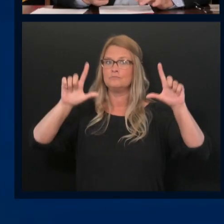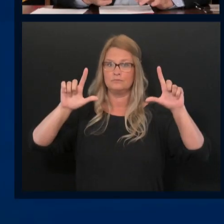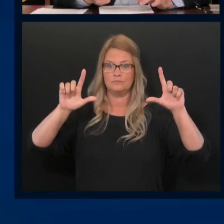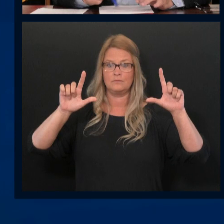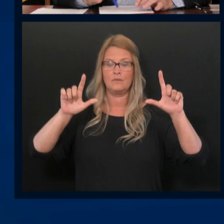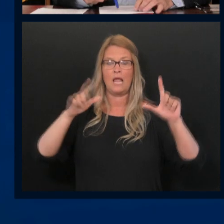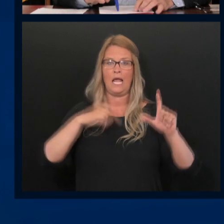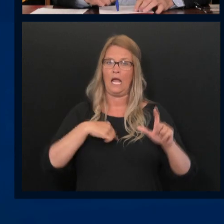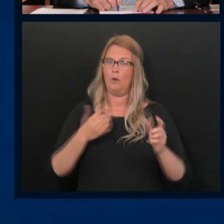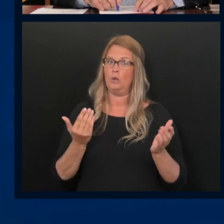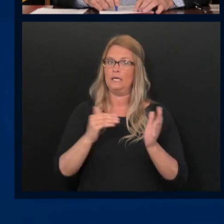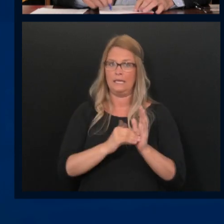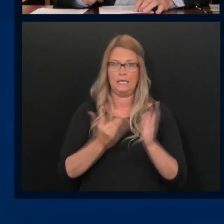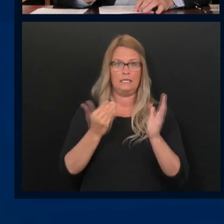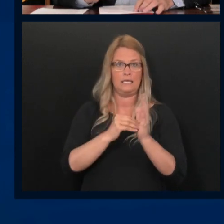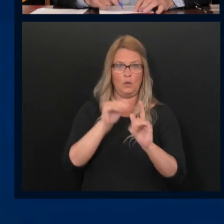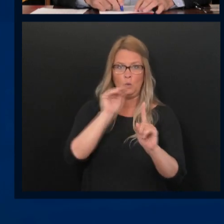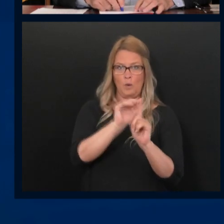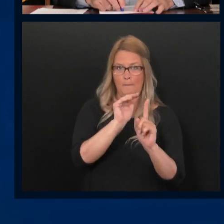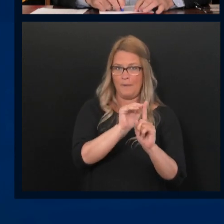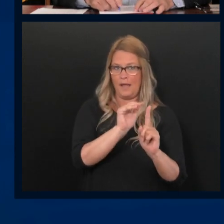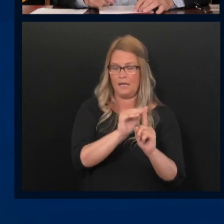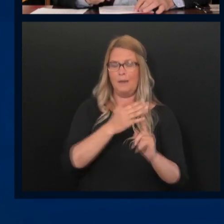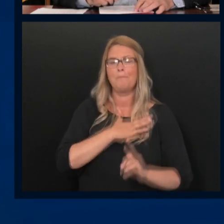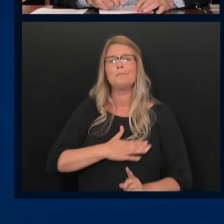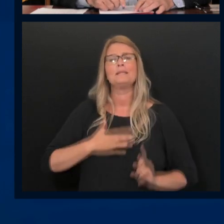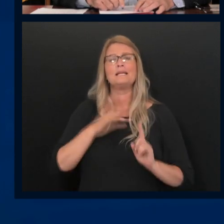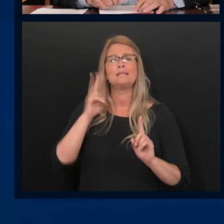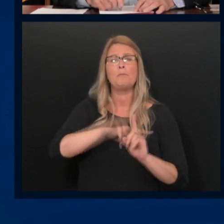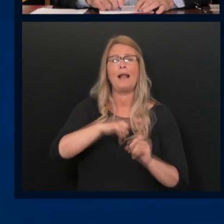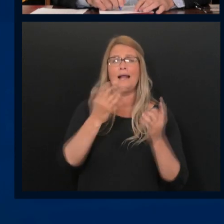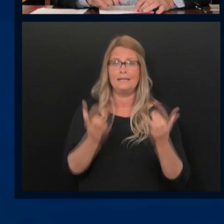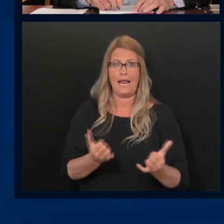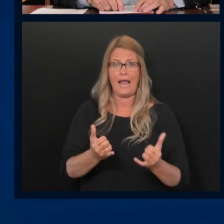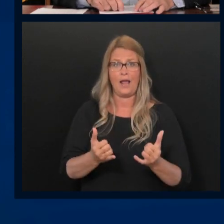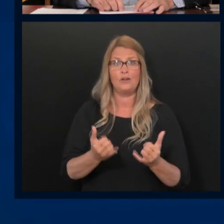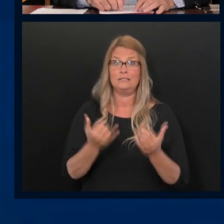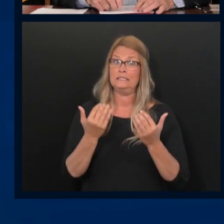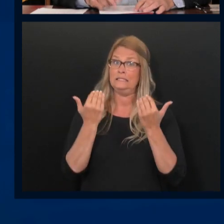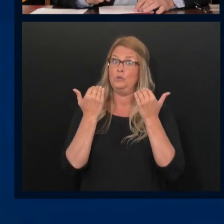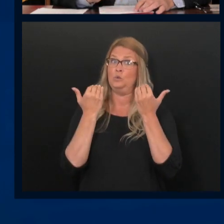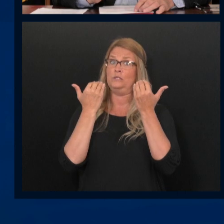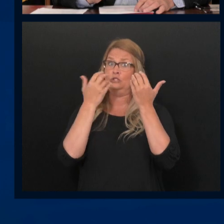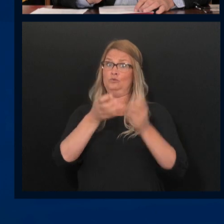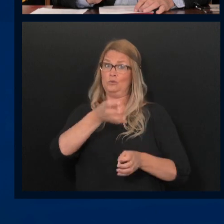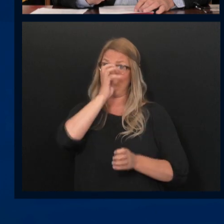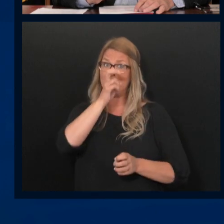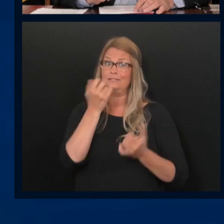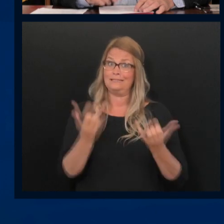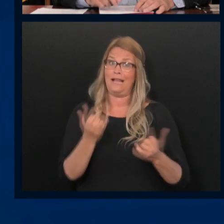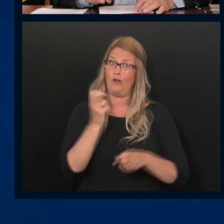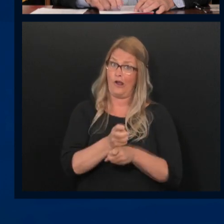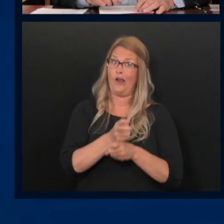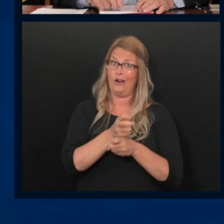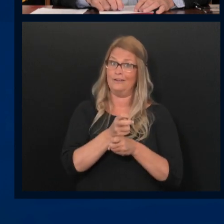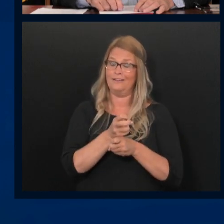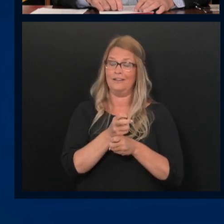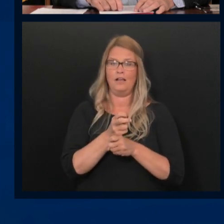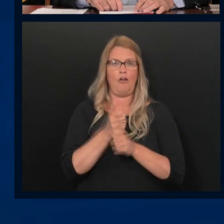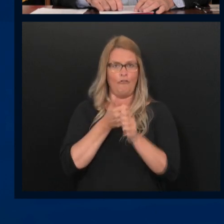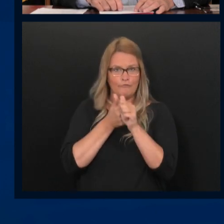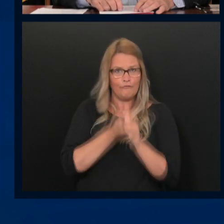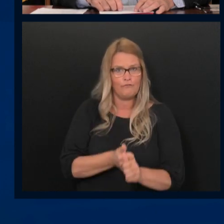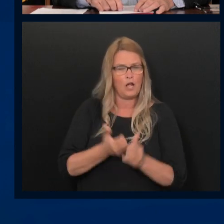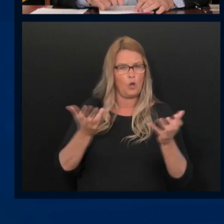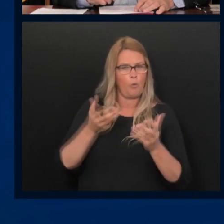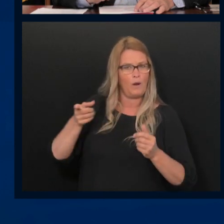to remind you and everything, apply now. The restrictions are pretty tough. Abide by the restrictions